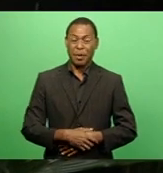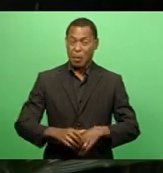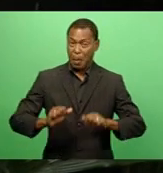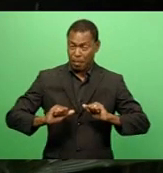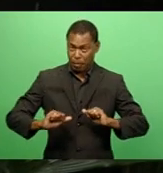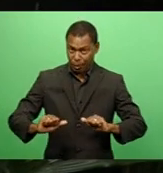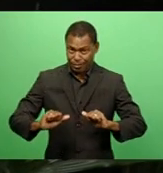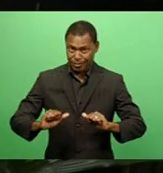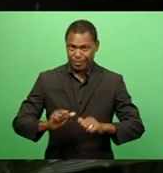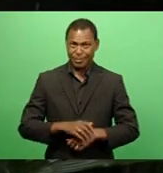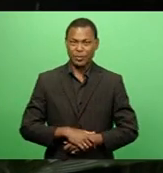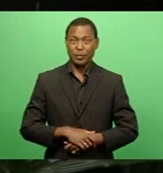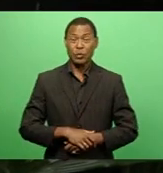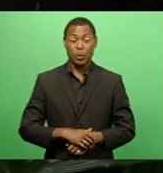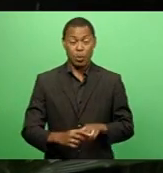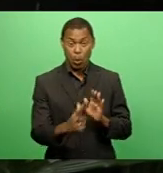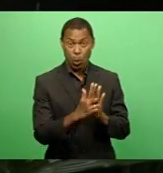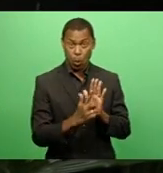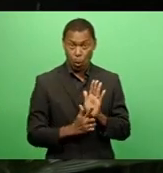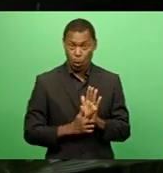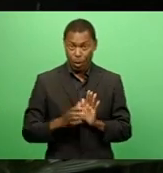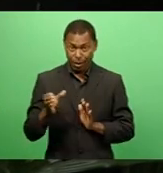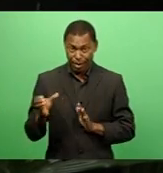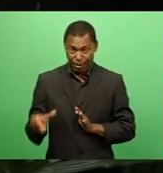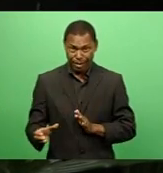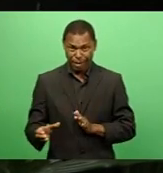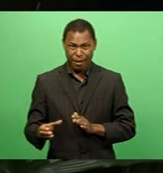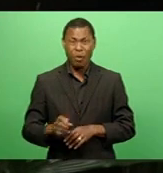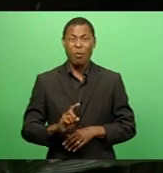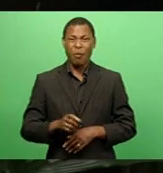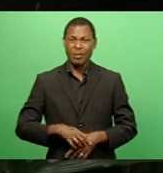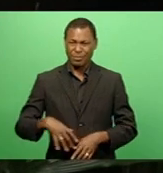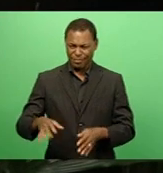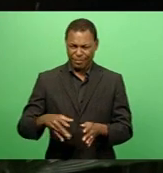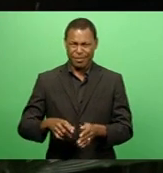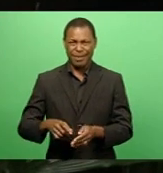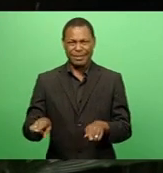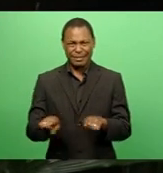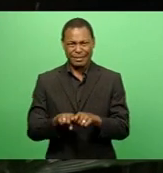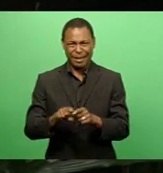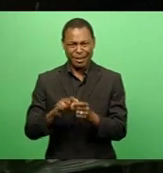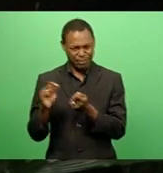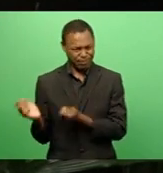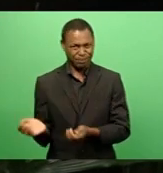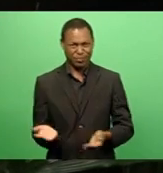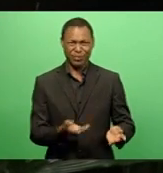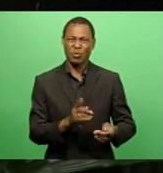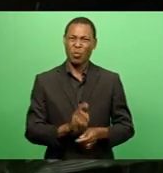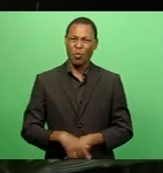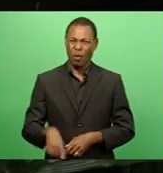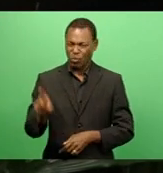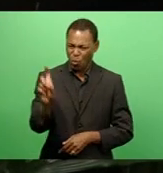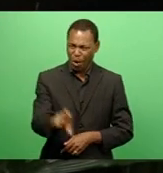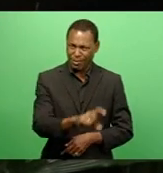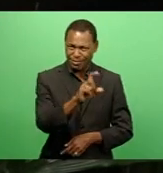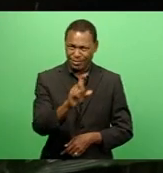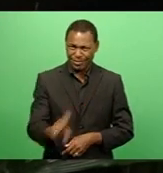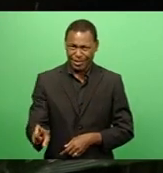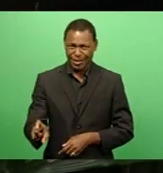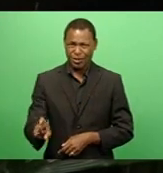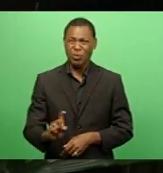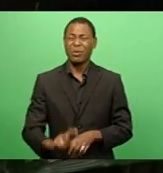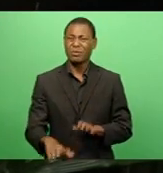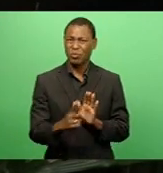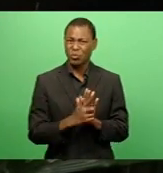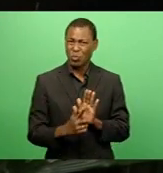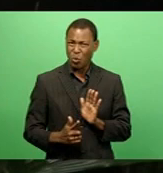Thakumbau. SODELPA's lawyer, Romanu Vananalangi, has filed a summons to have the matter struck out, saying the lawsuit